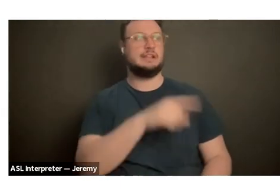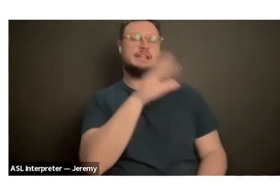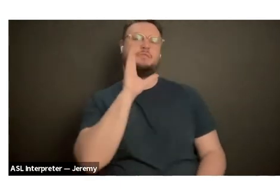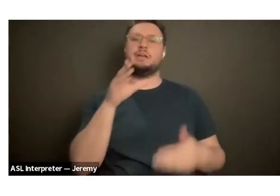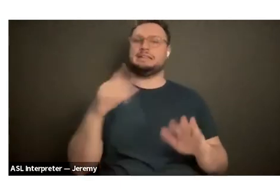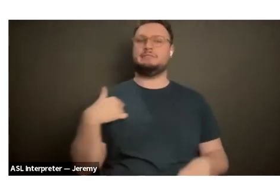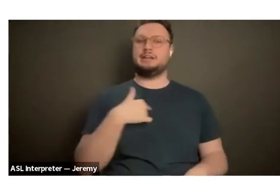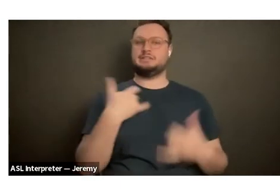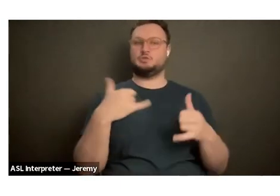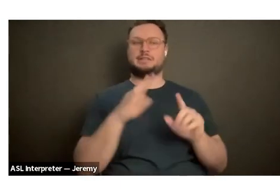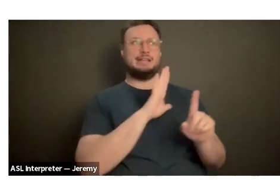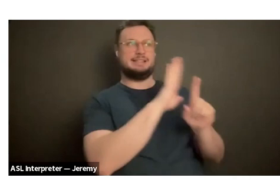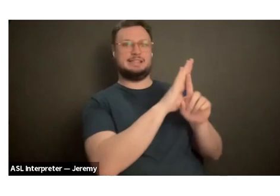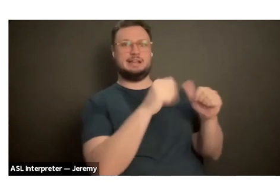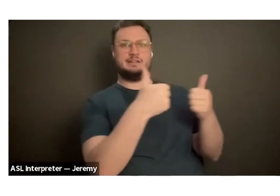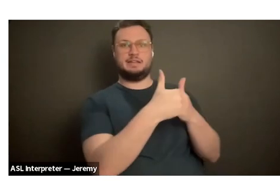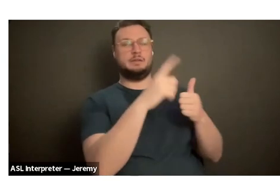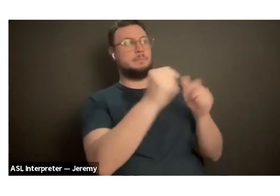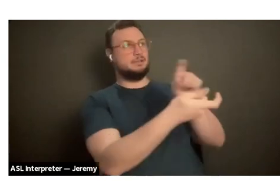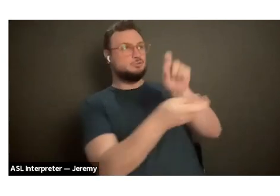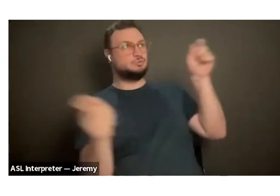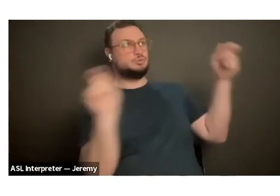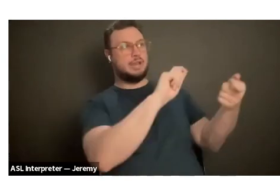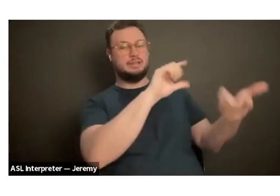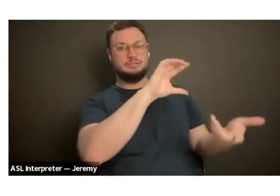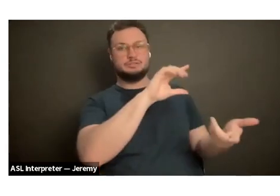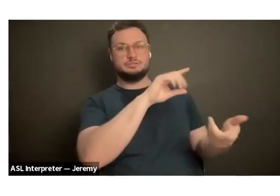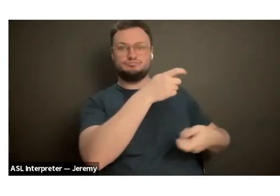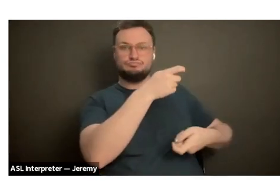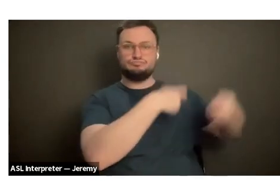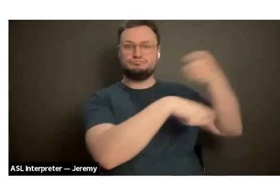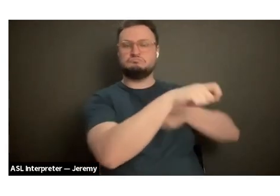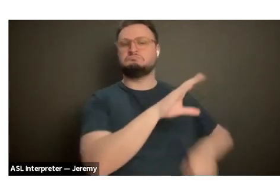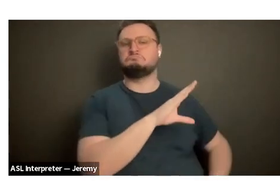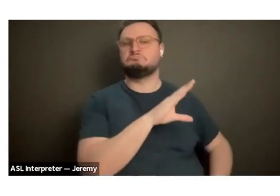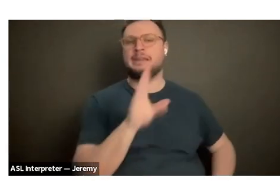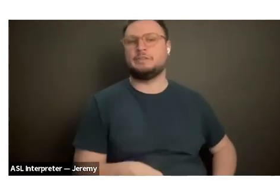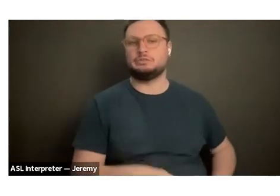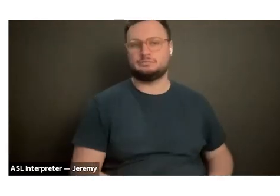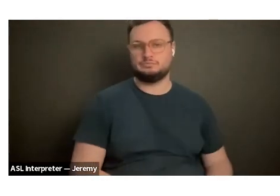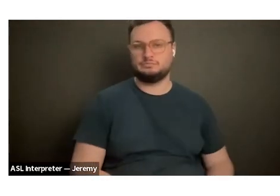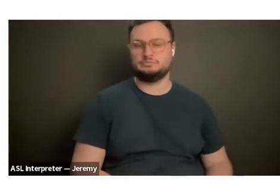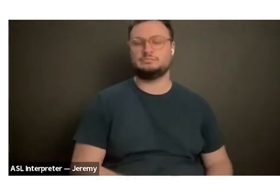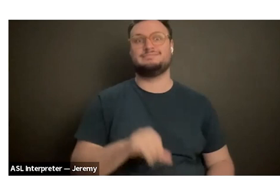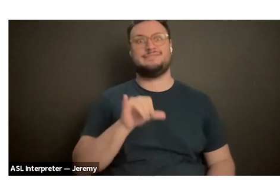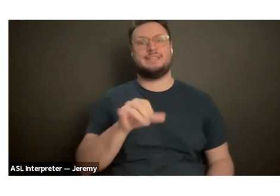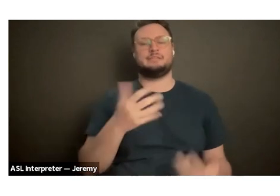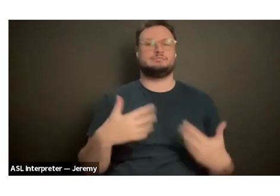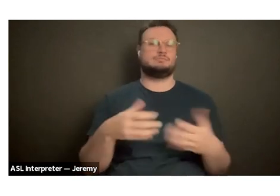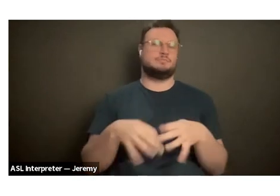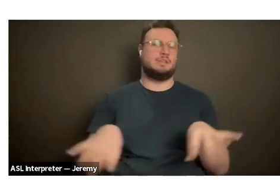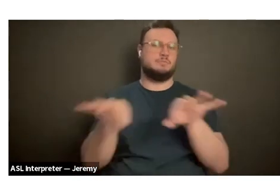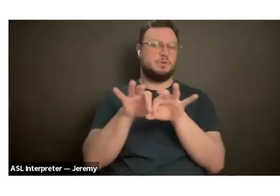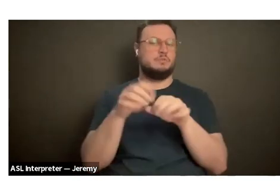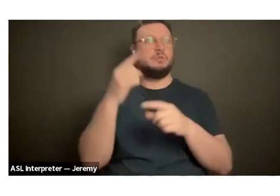to bring about genuine change. Close quote. I think that's really, really important in dismantling